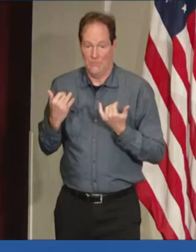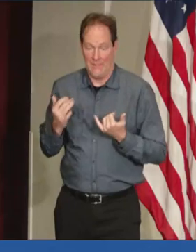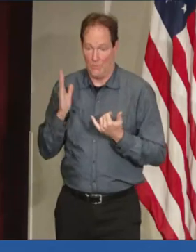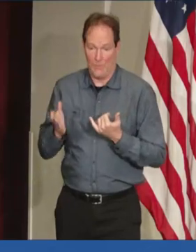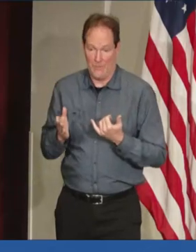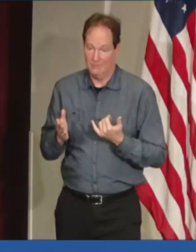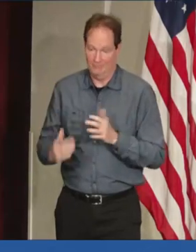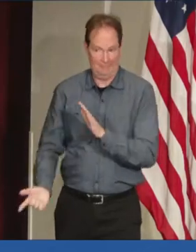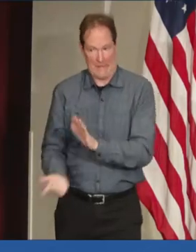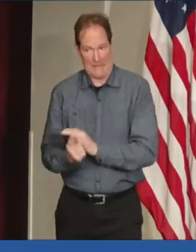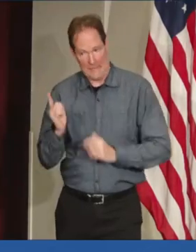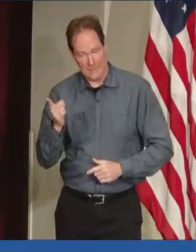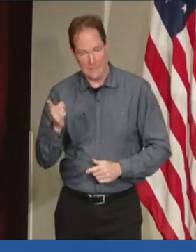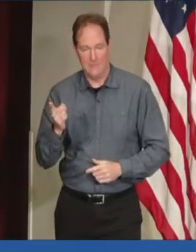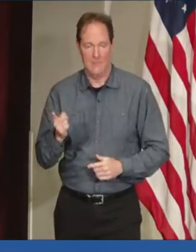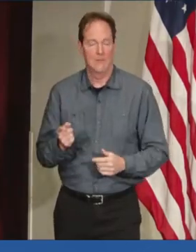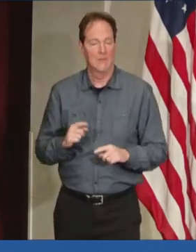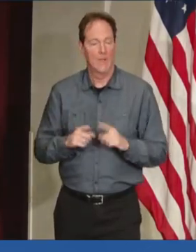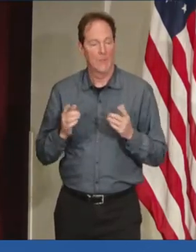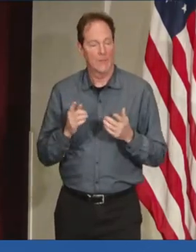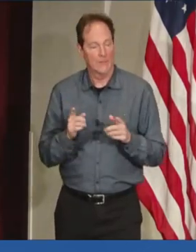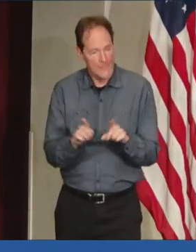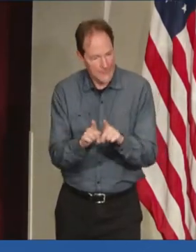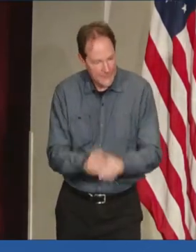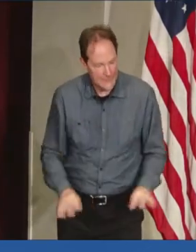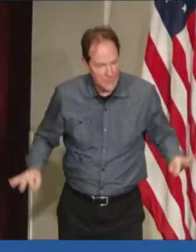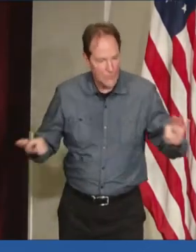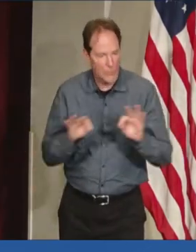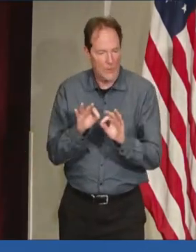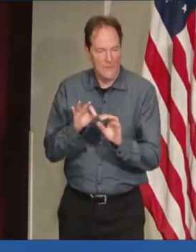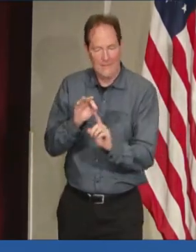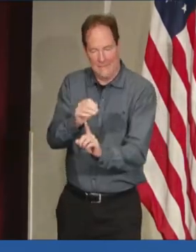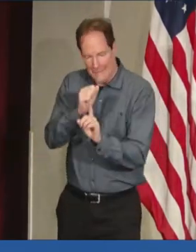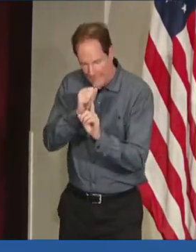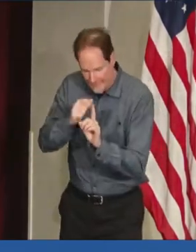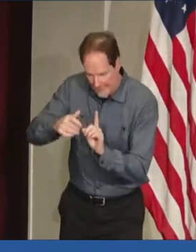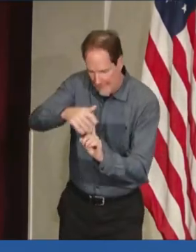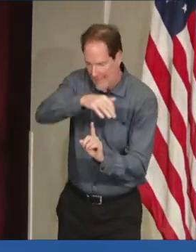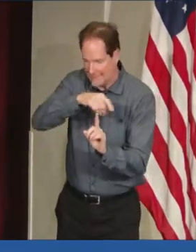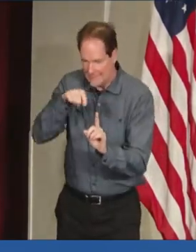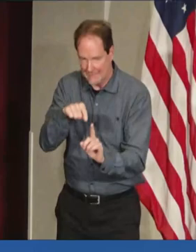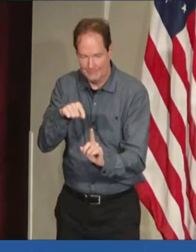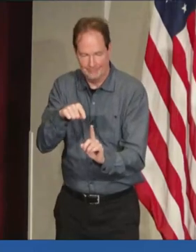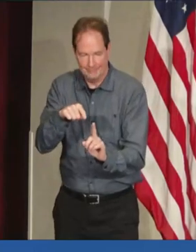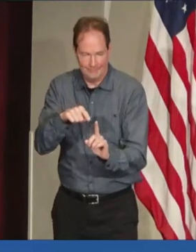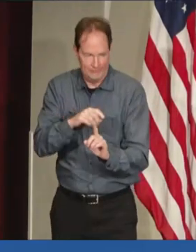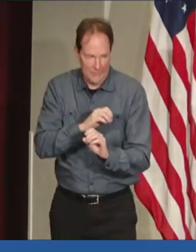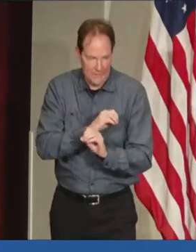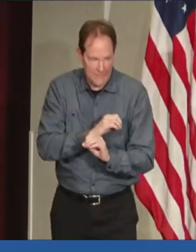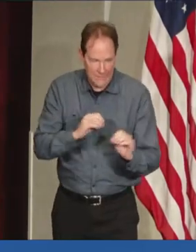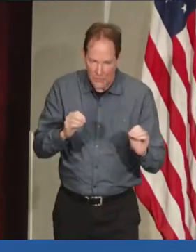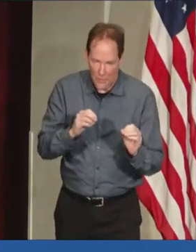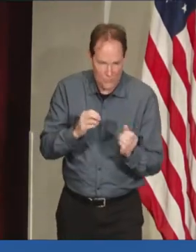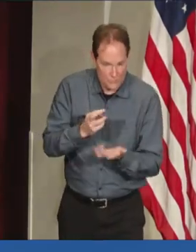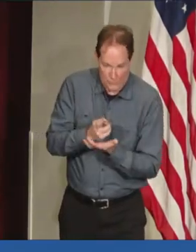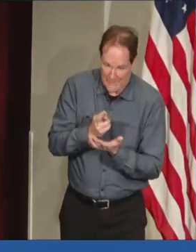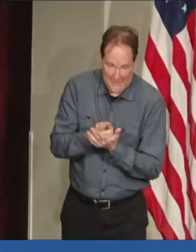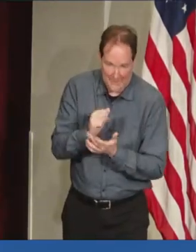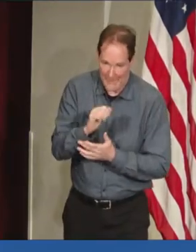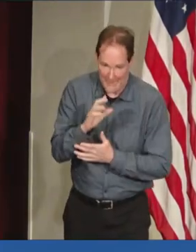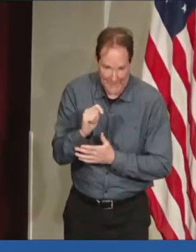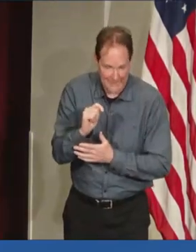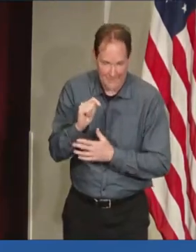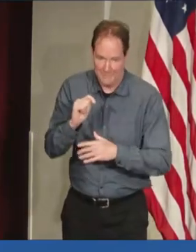considered illegal. But I think it's also important to put in the context that there was no Title V of the Rehab Act, which meant there was